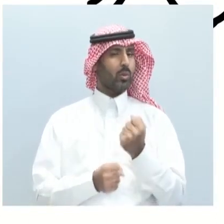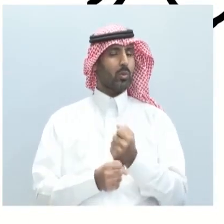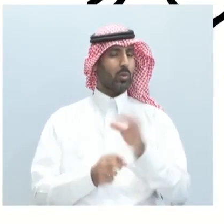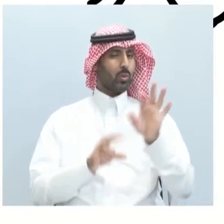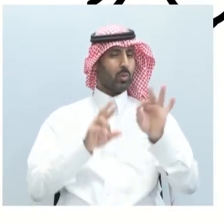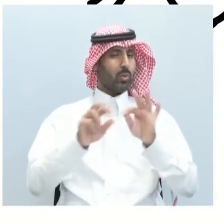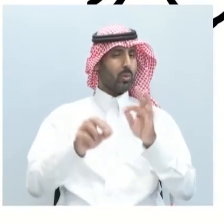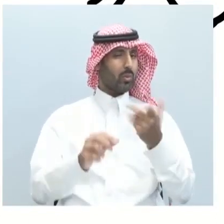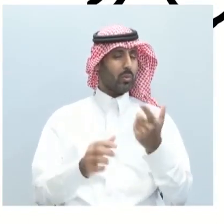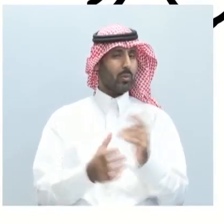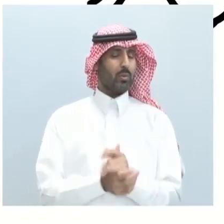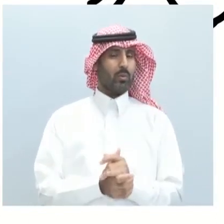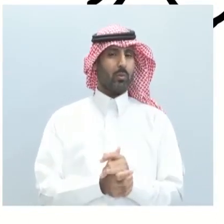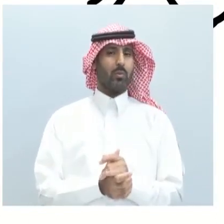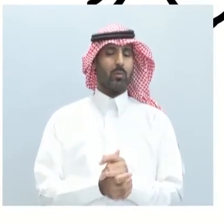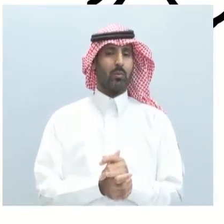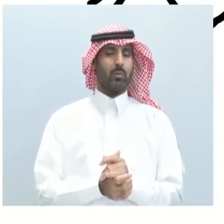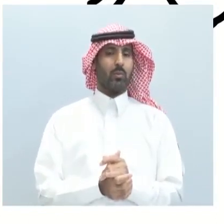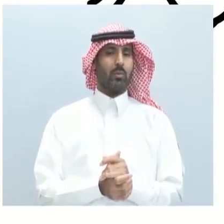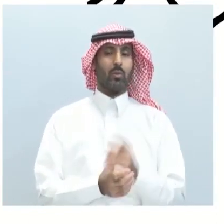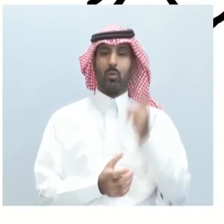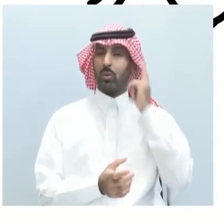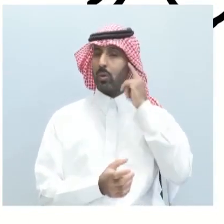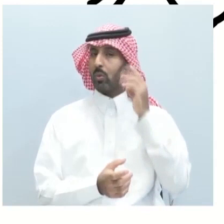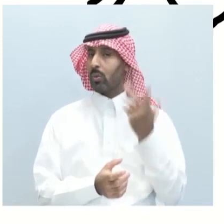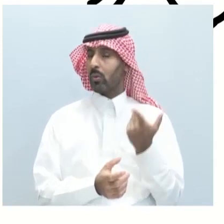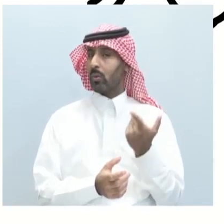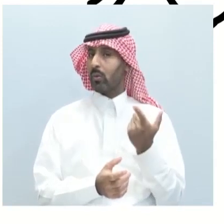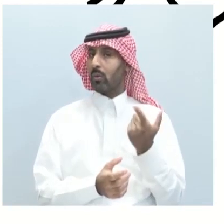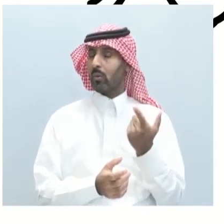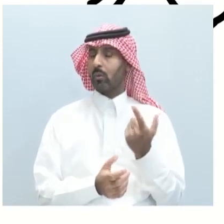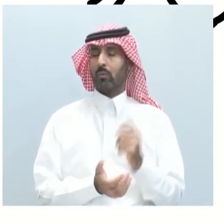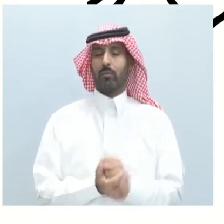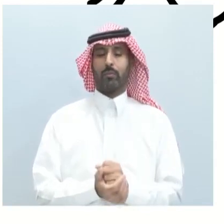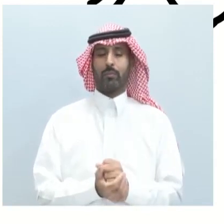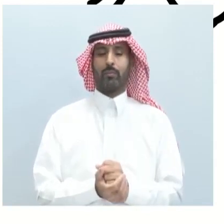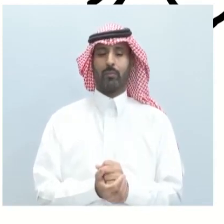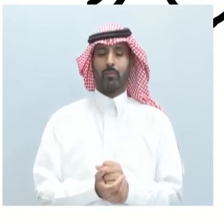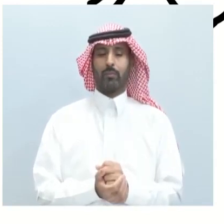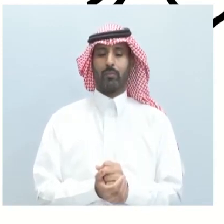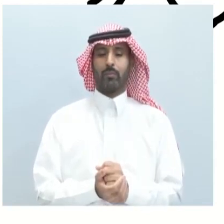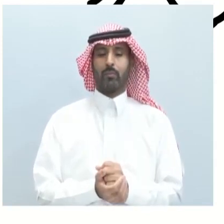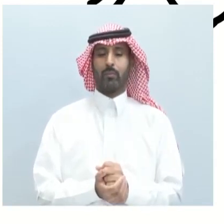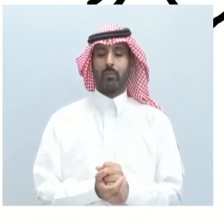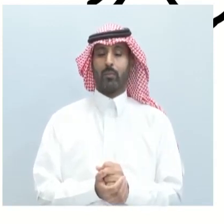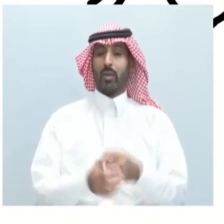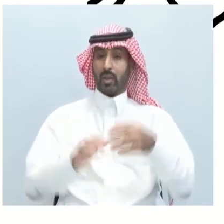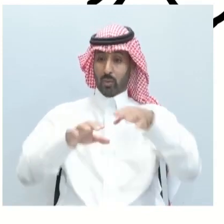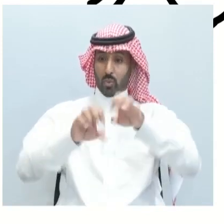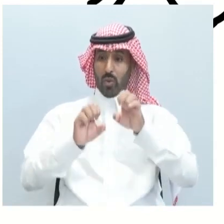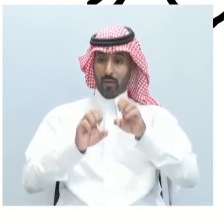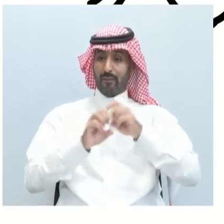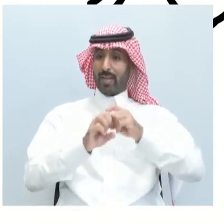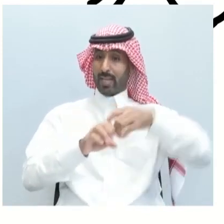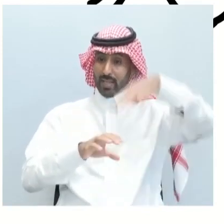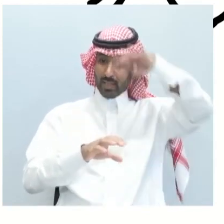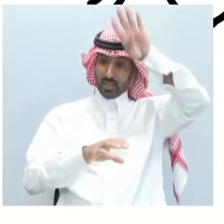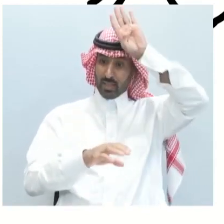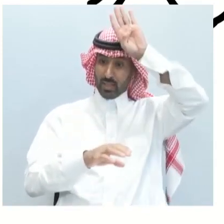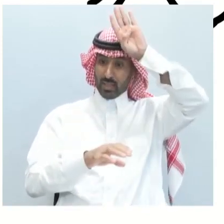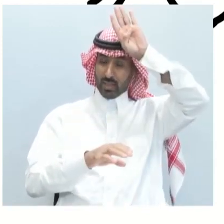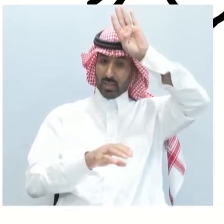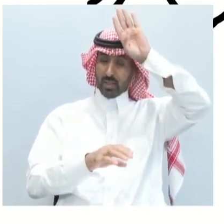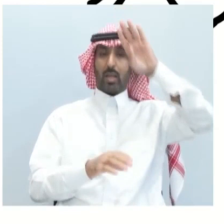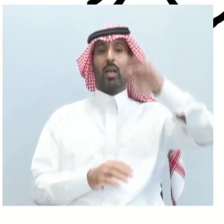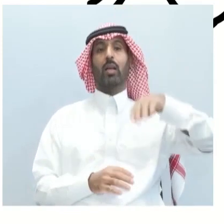that? We have number two, what did you listen to? You have number two is going to be, he graduates from King Saud